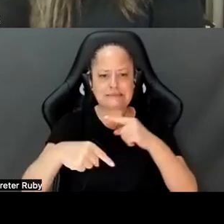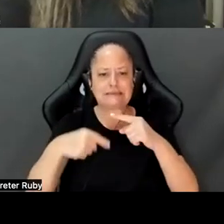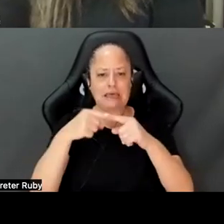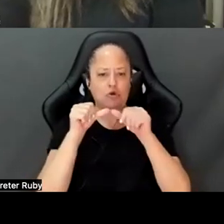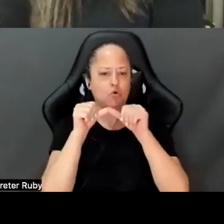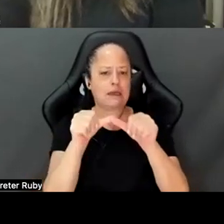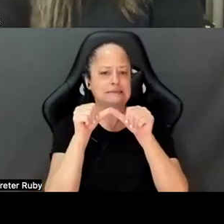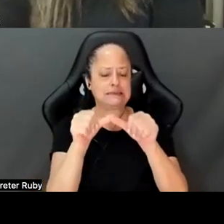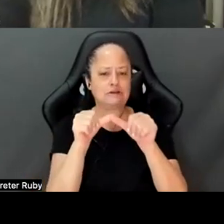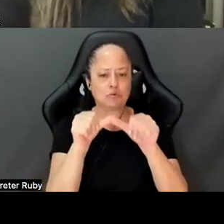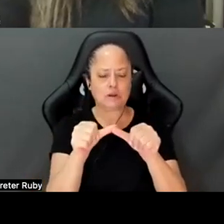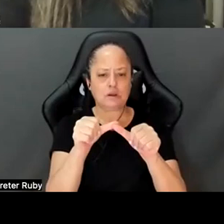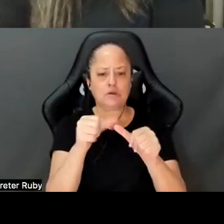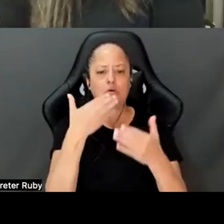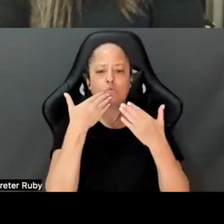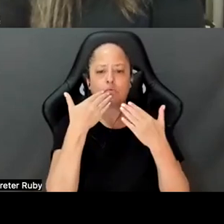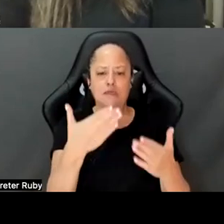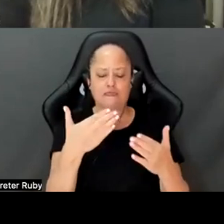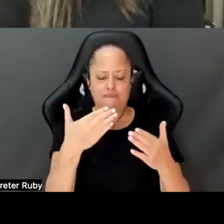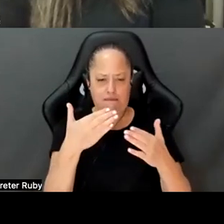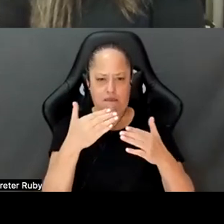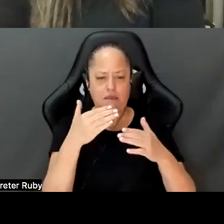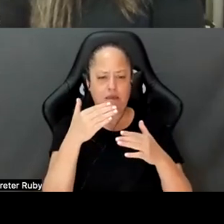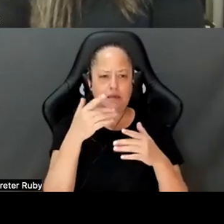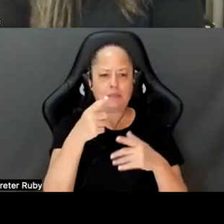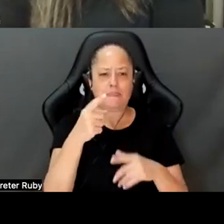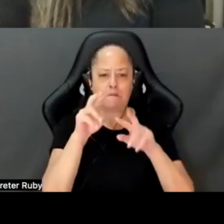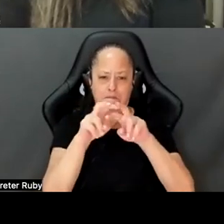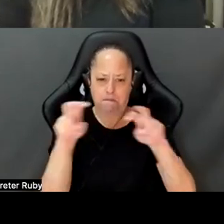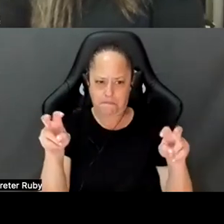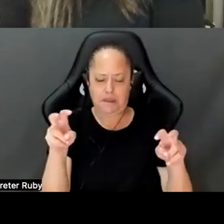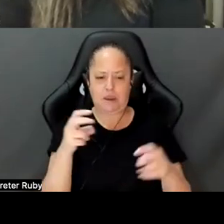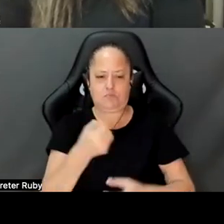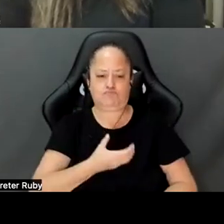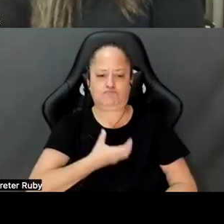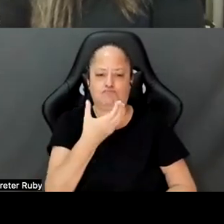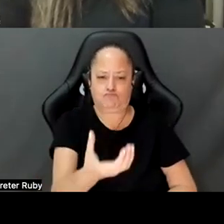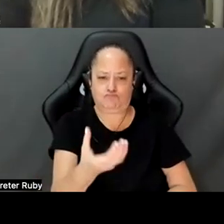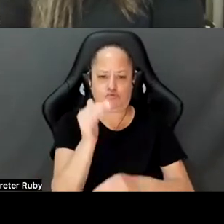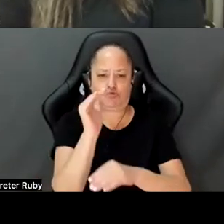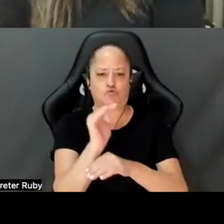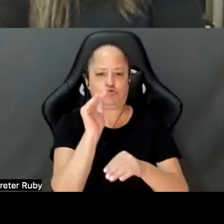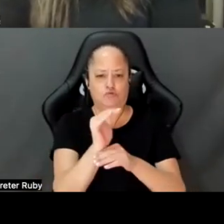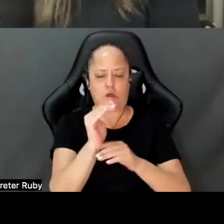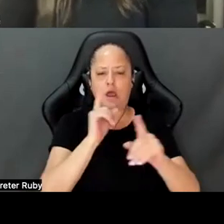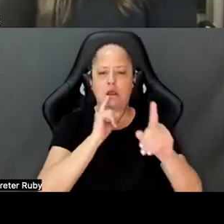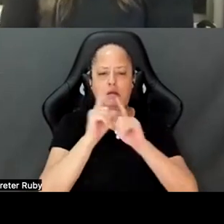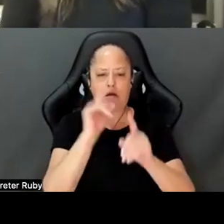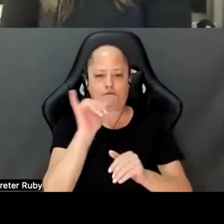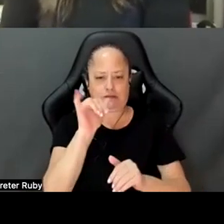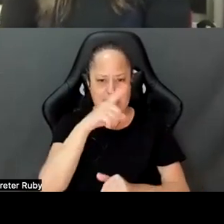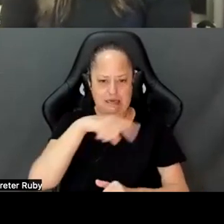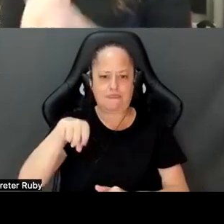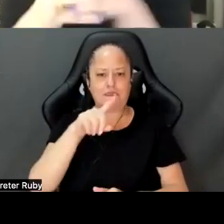continuing. We thank our courageous panel for coming tonight and bearing their souls with us, as it's conversations like these